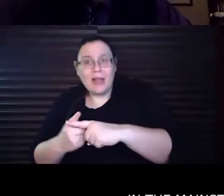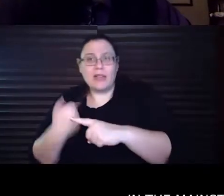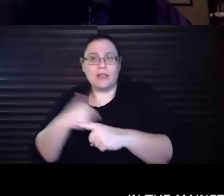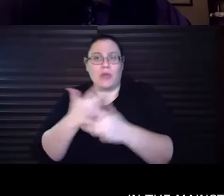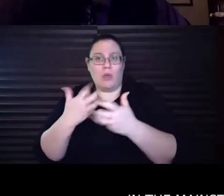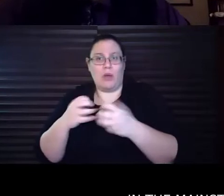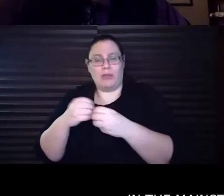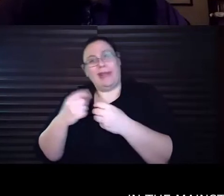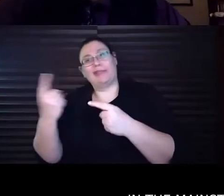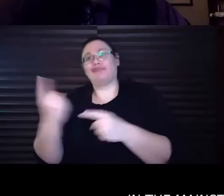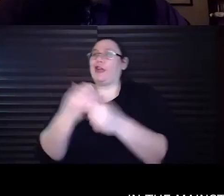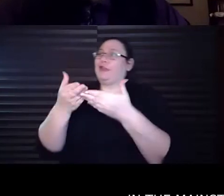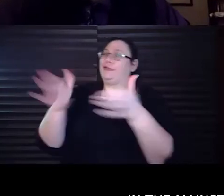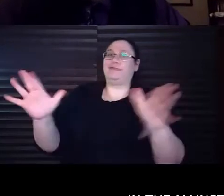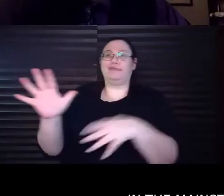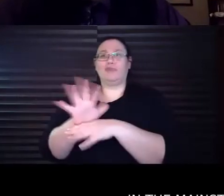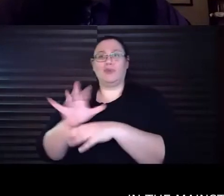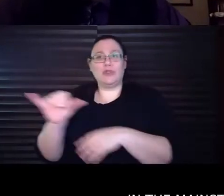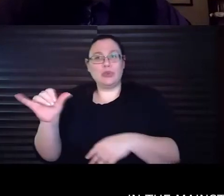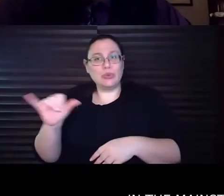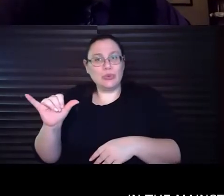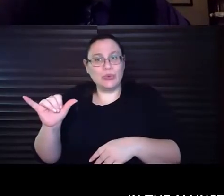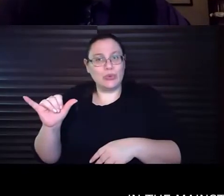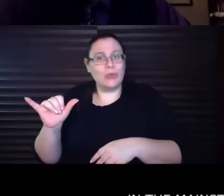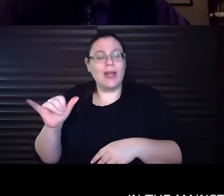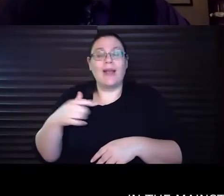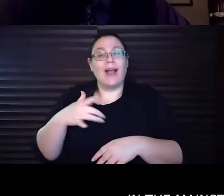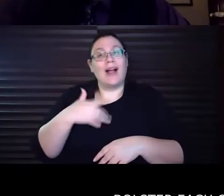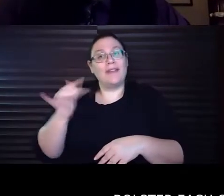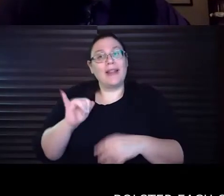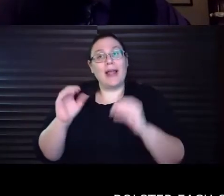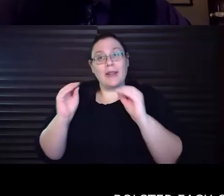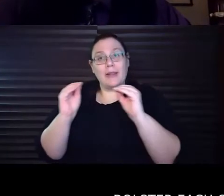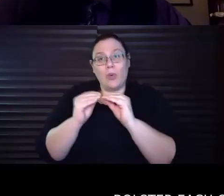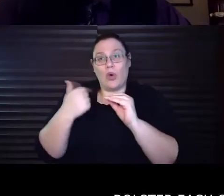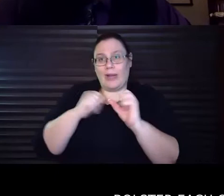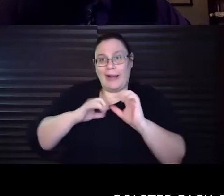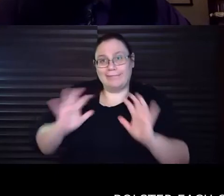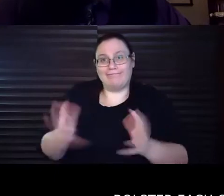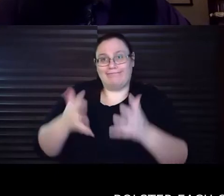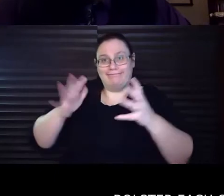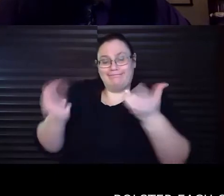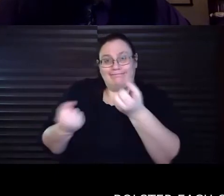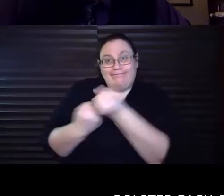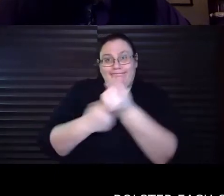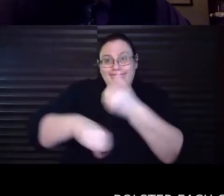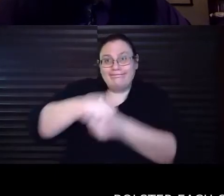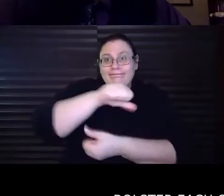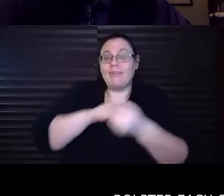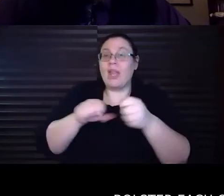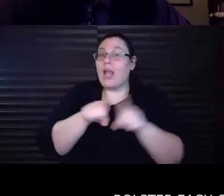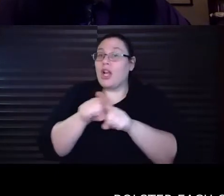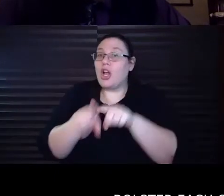the mainstream, right? And I feel like that the more that we can bolster each other and also